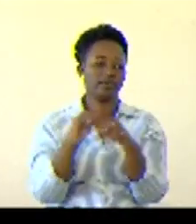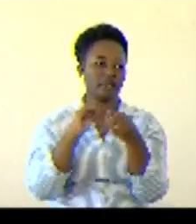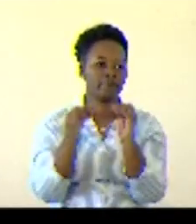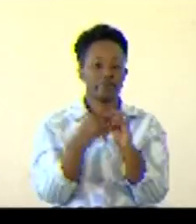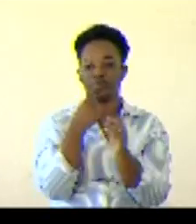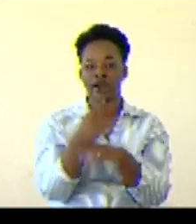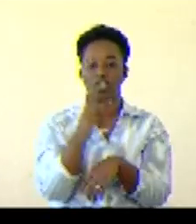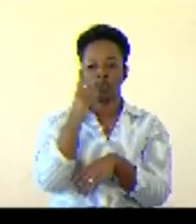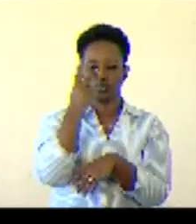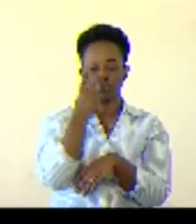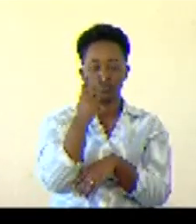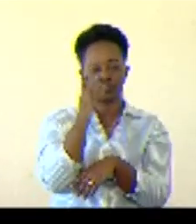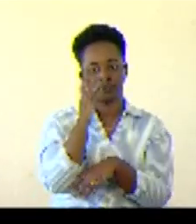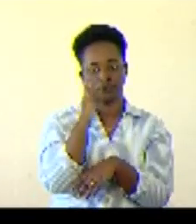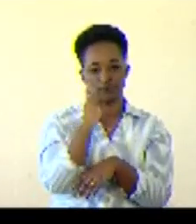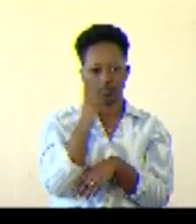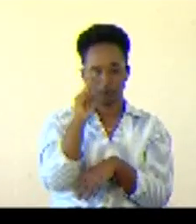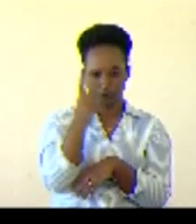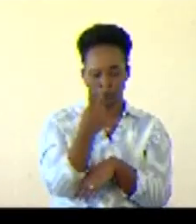2/3 of the total revenue.